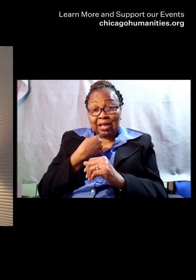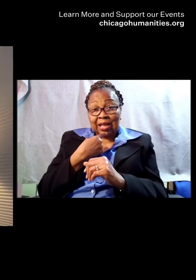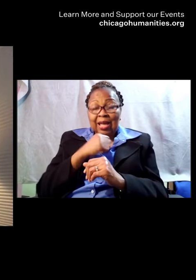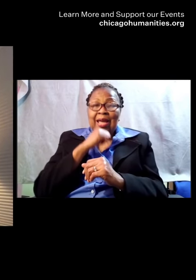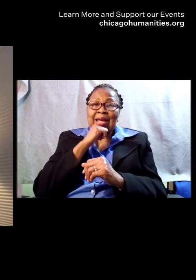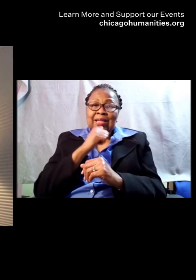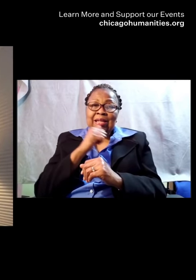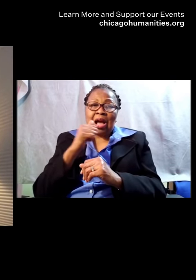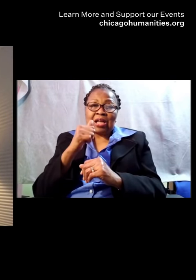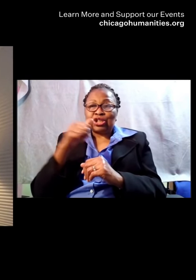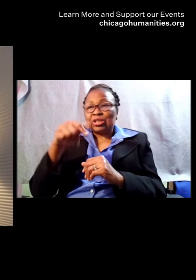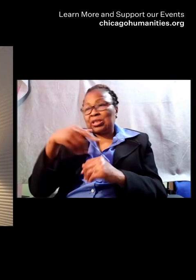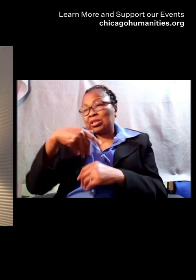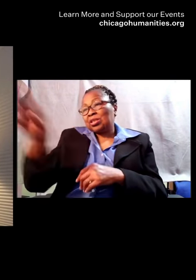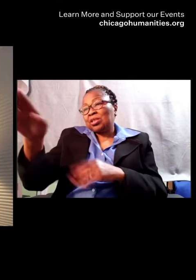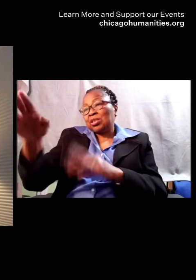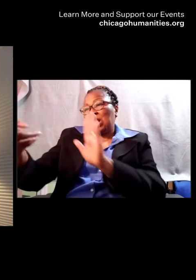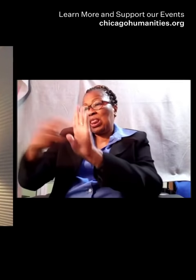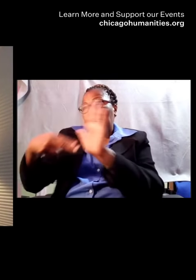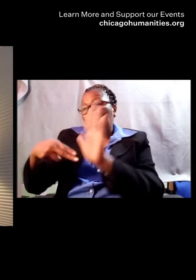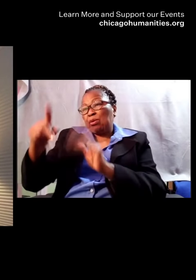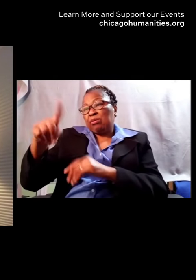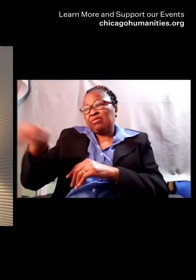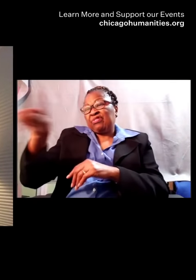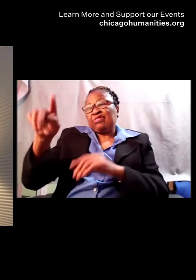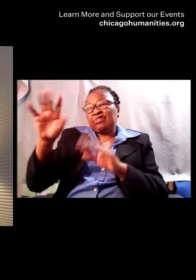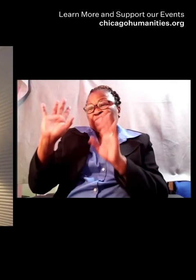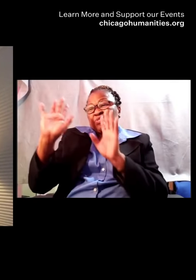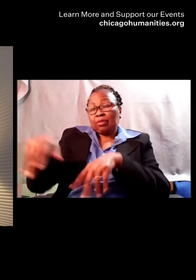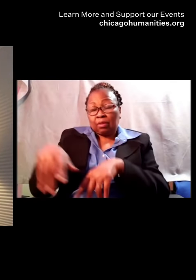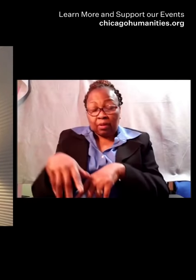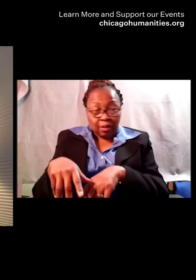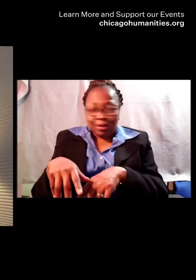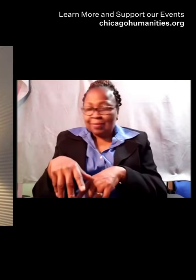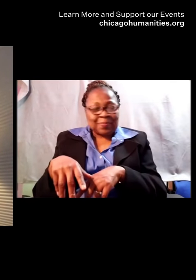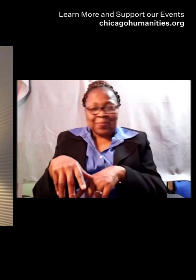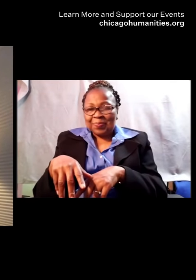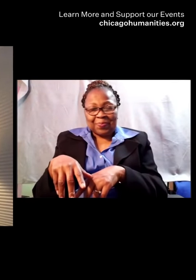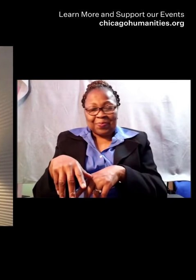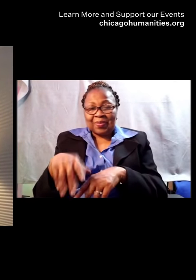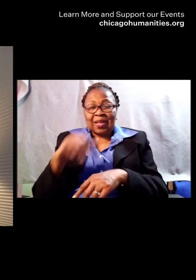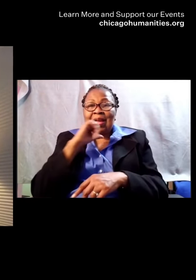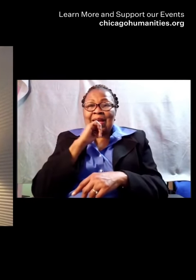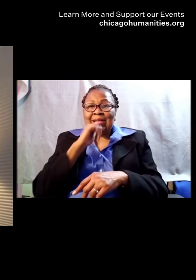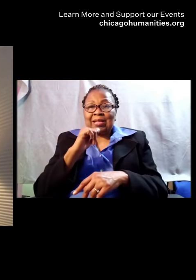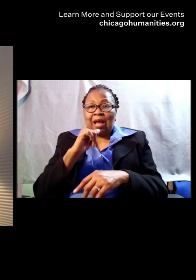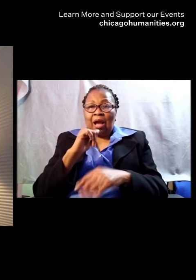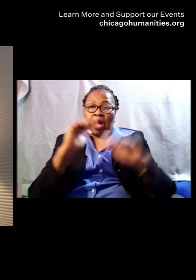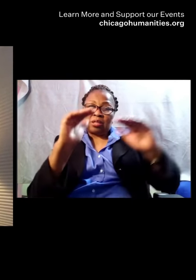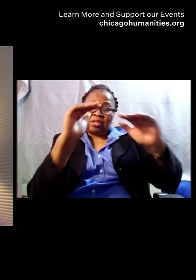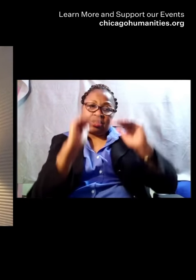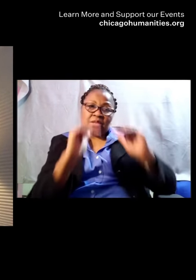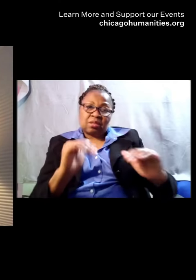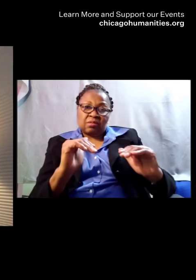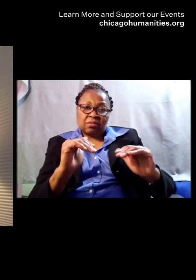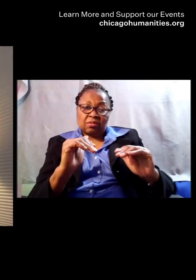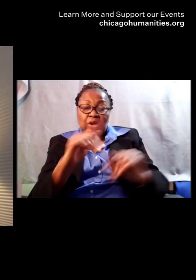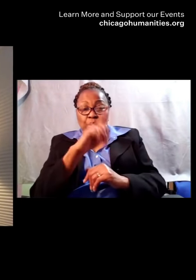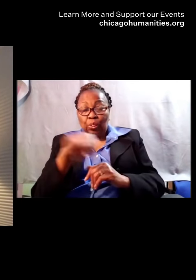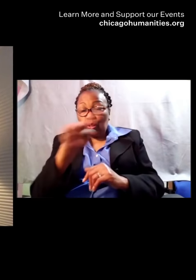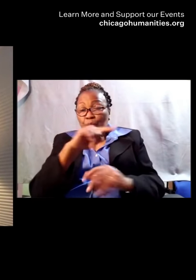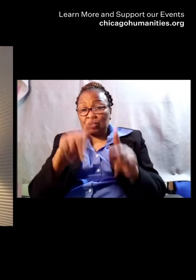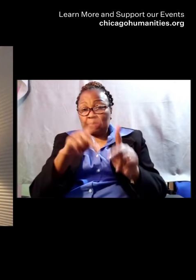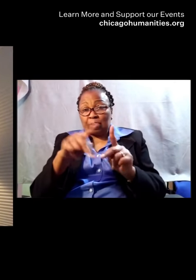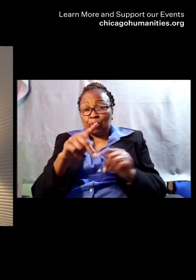in a box and put a label on it, either way. To not demonize, to